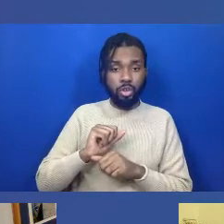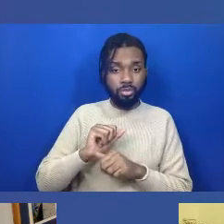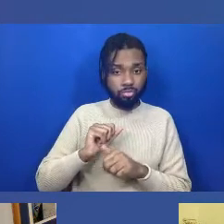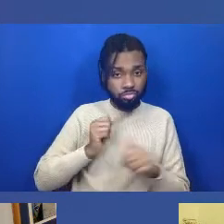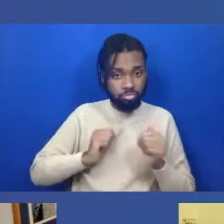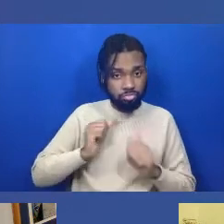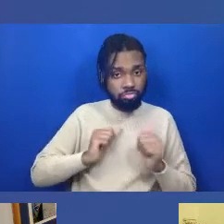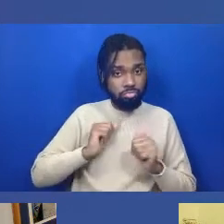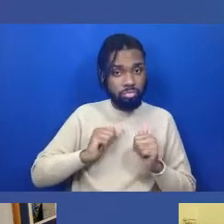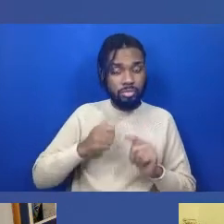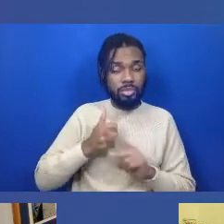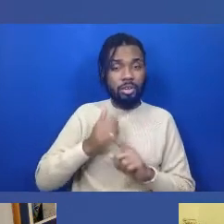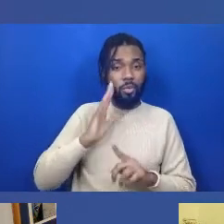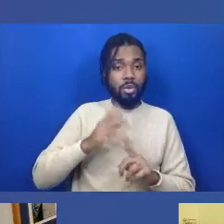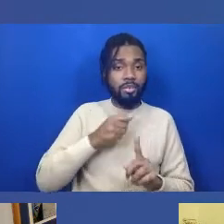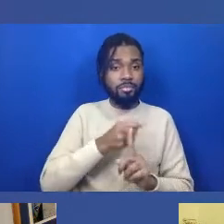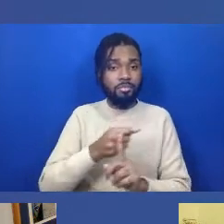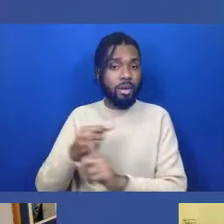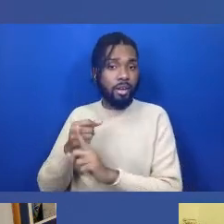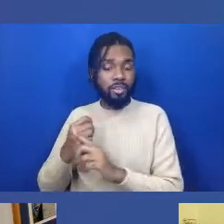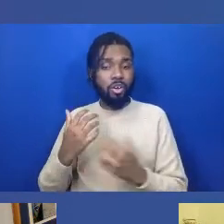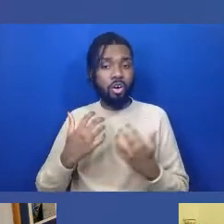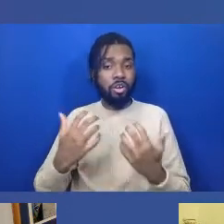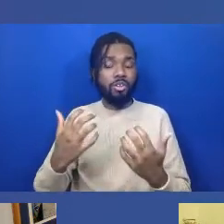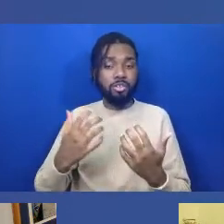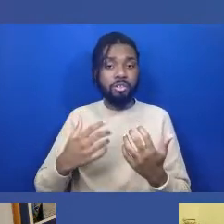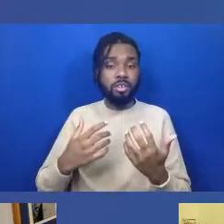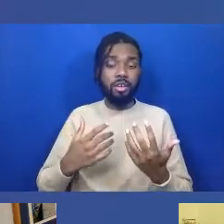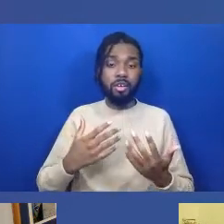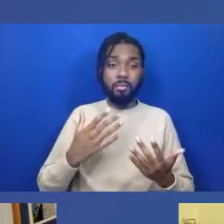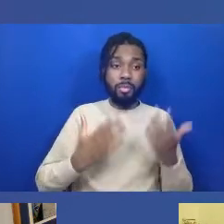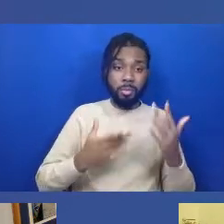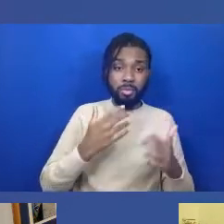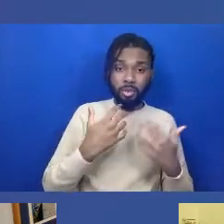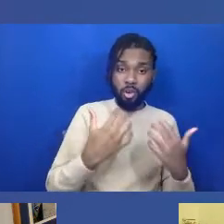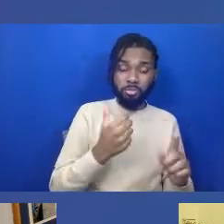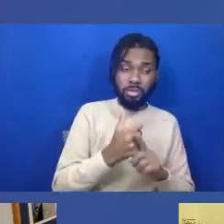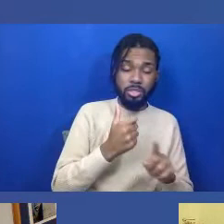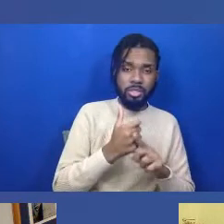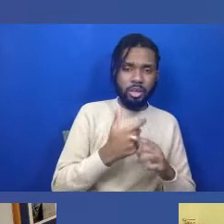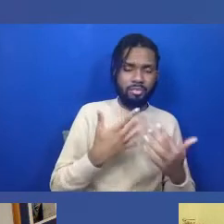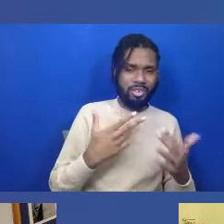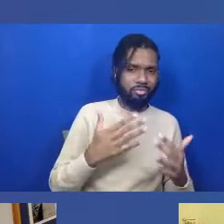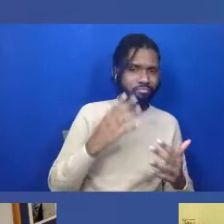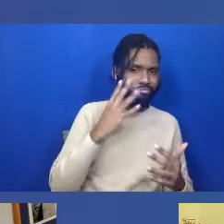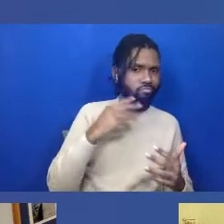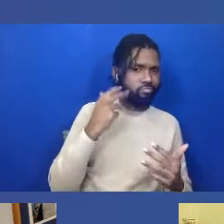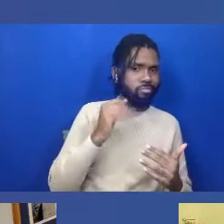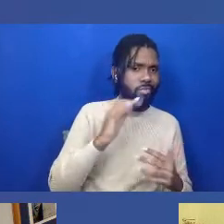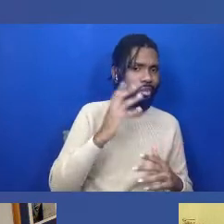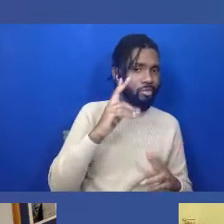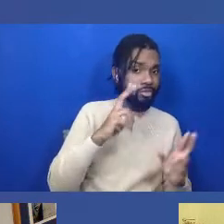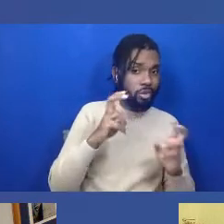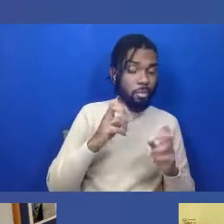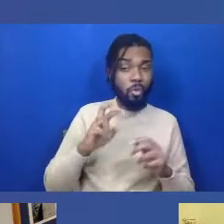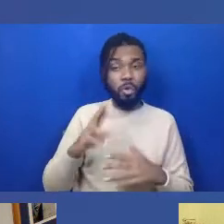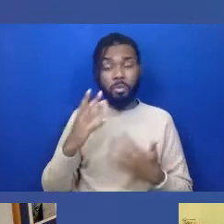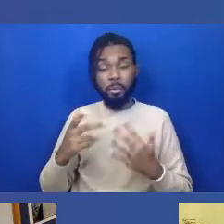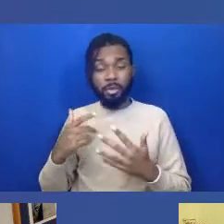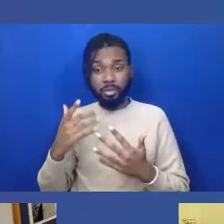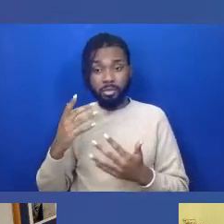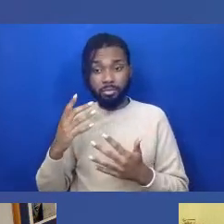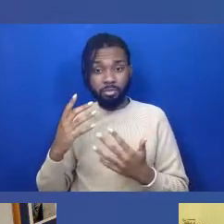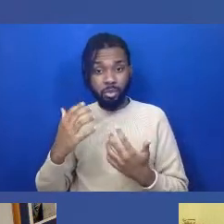be more new to subject matter or way more advanced in subject matter. So when I'm within